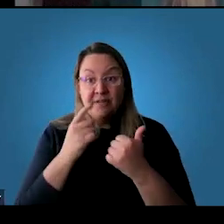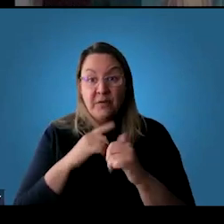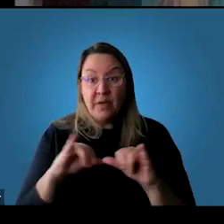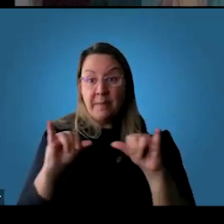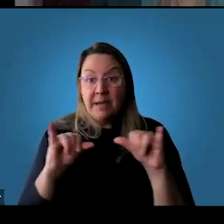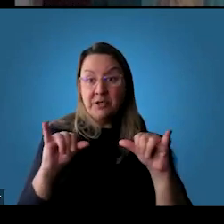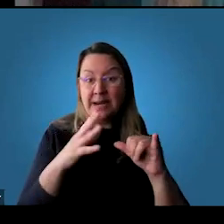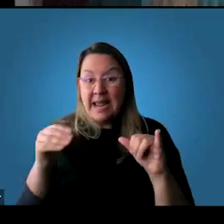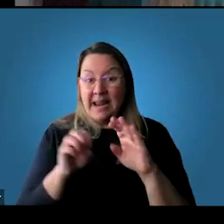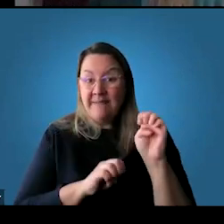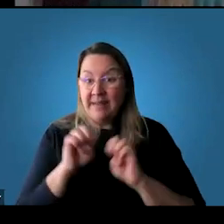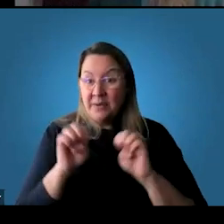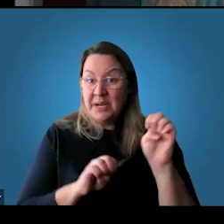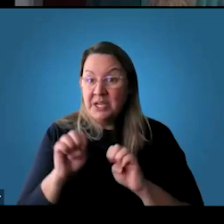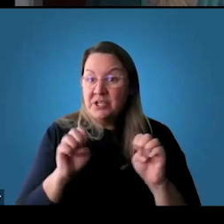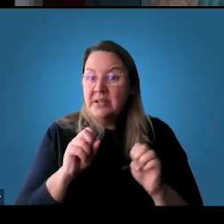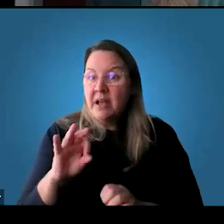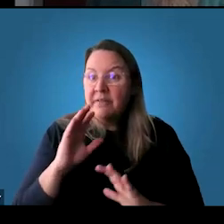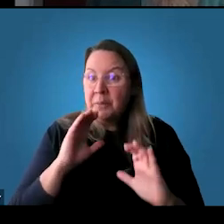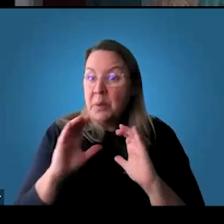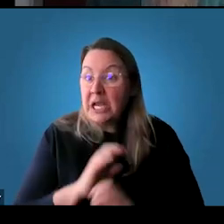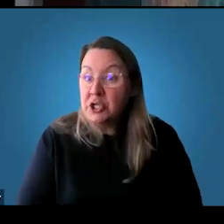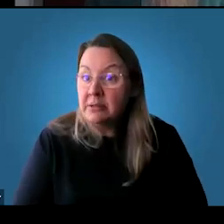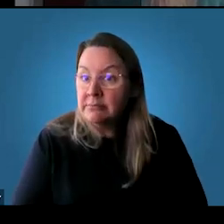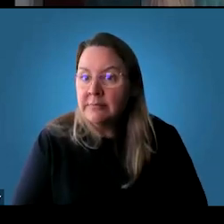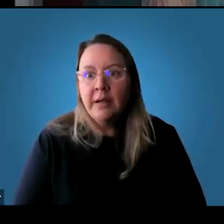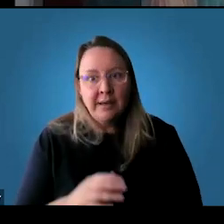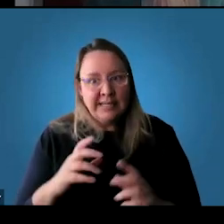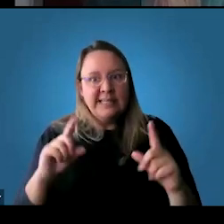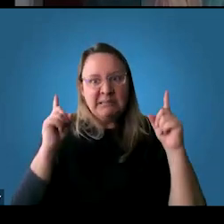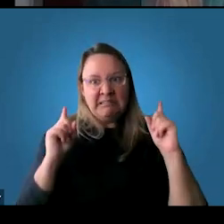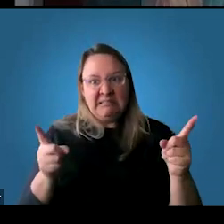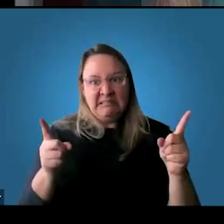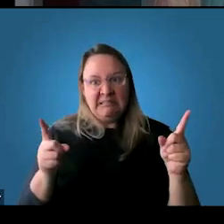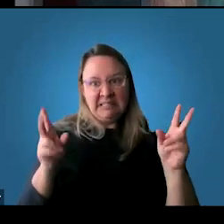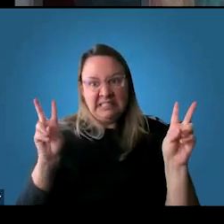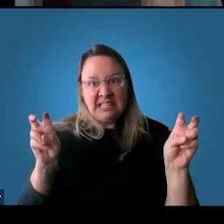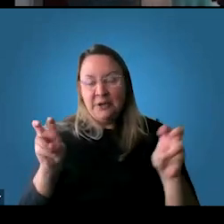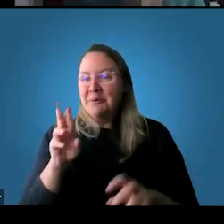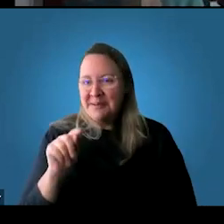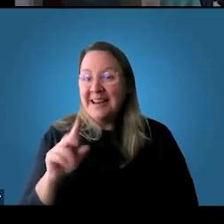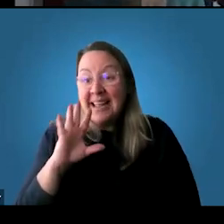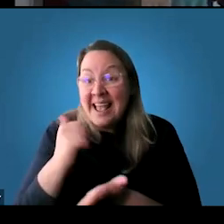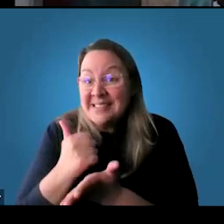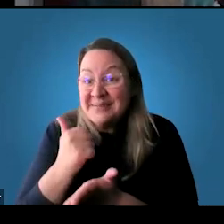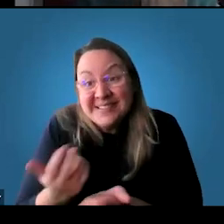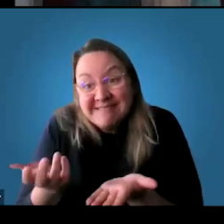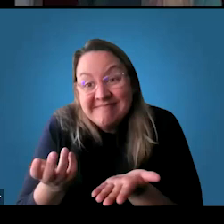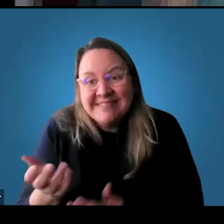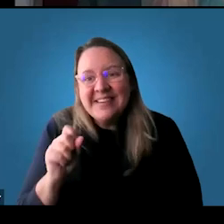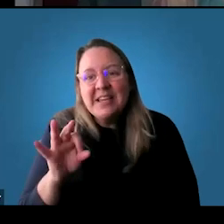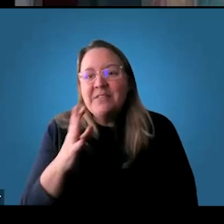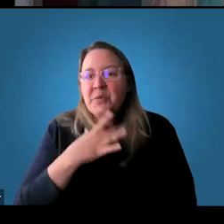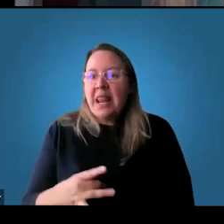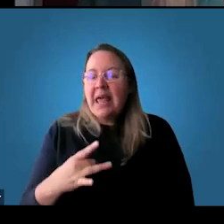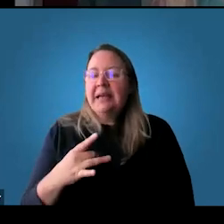measurement and evaluation of communications? It's a mouthful, but it is very helpful. And for those of you who like